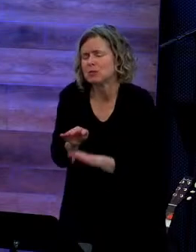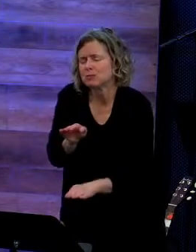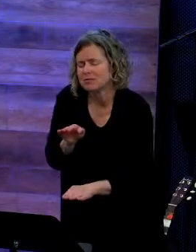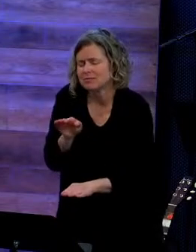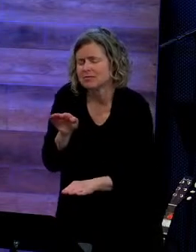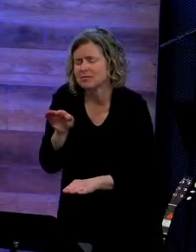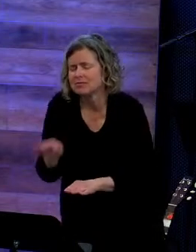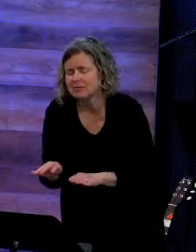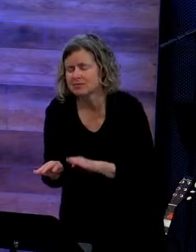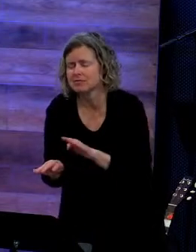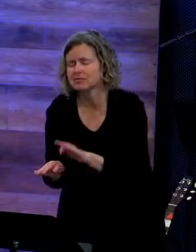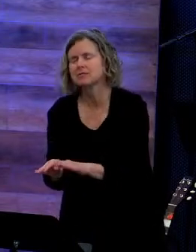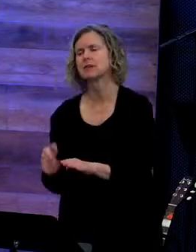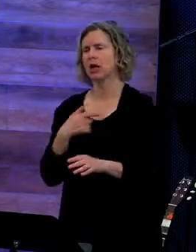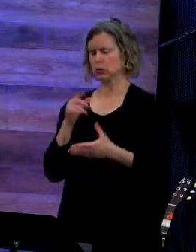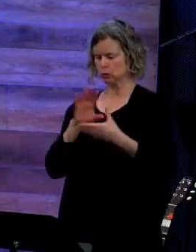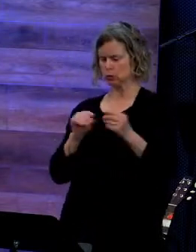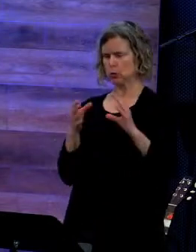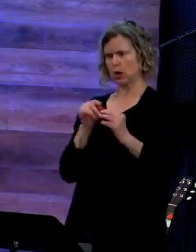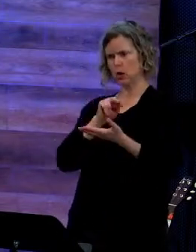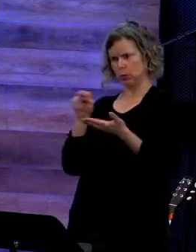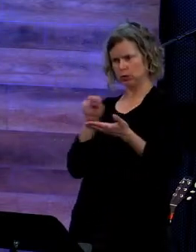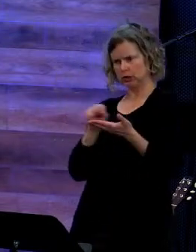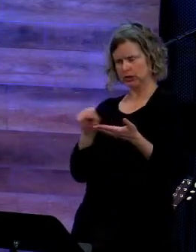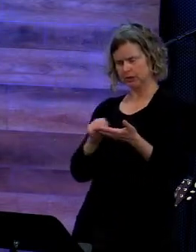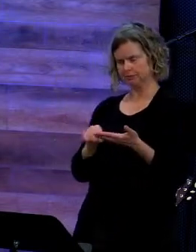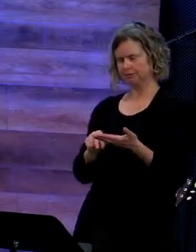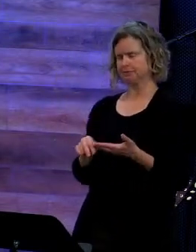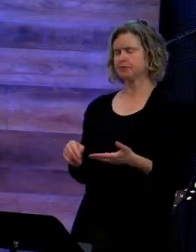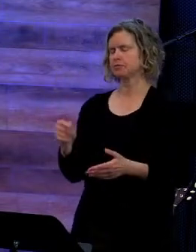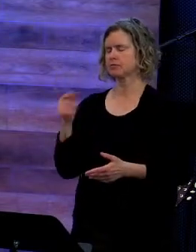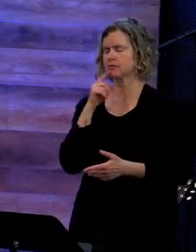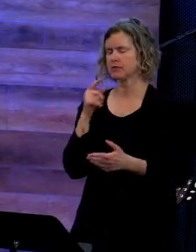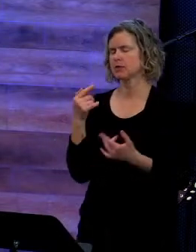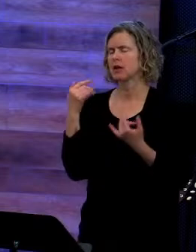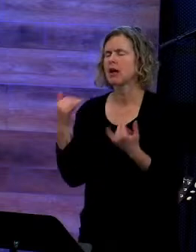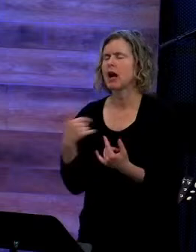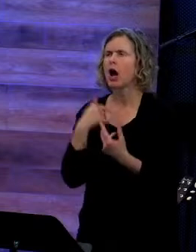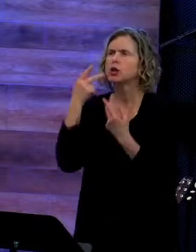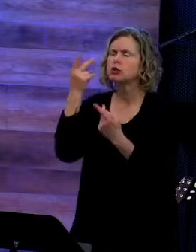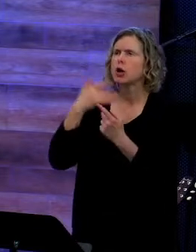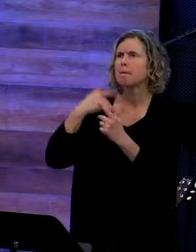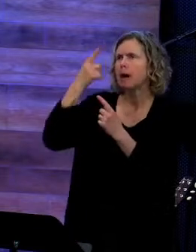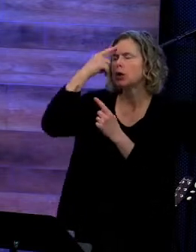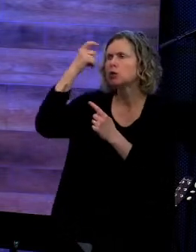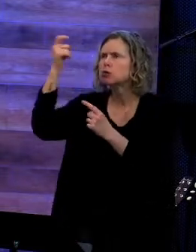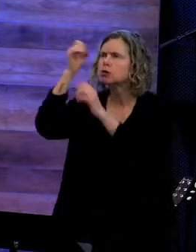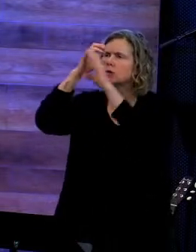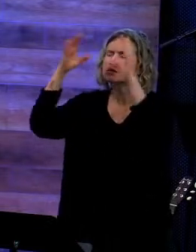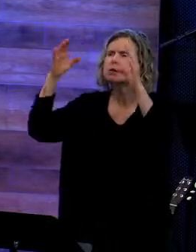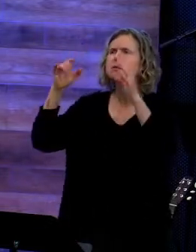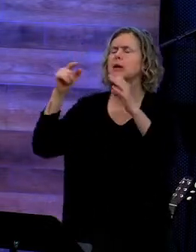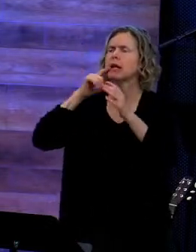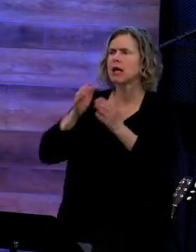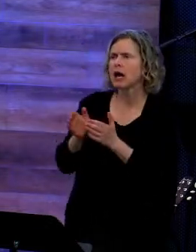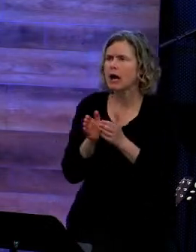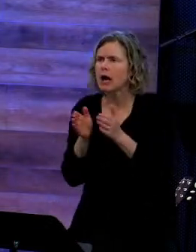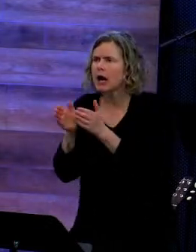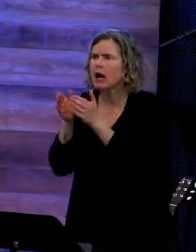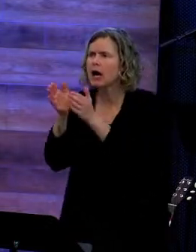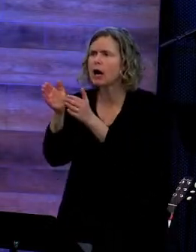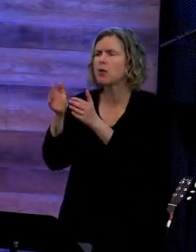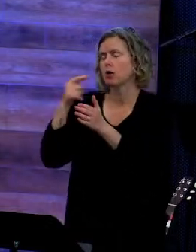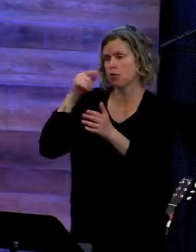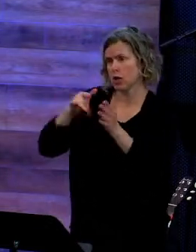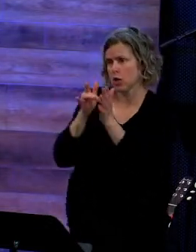part where the burden finally gets taken off. "Now I saw in my dream that the highway up which Christian was to go was